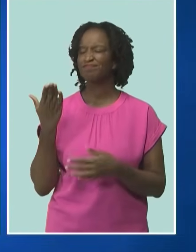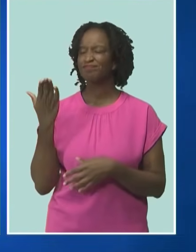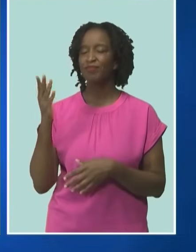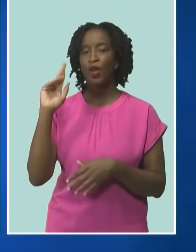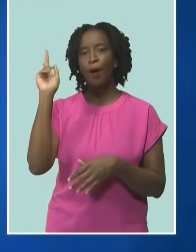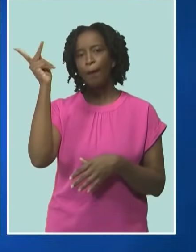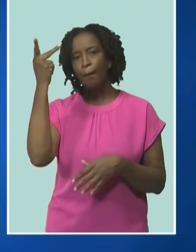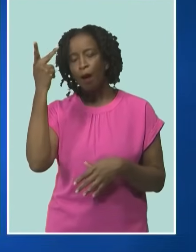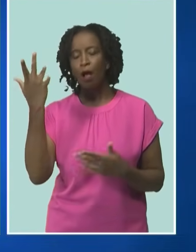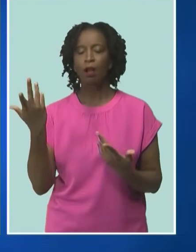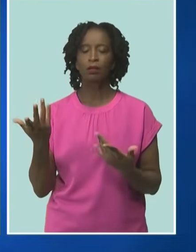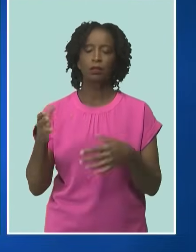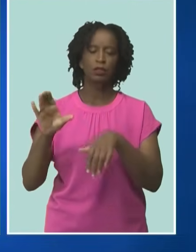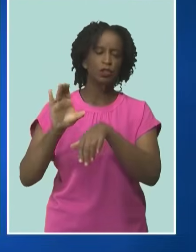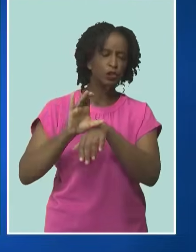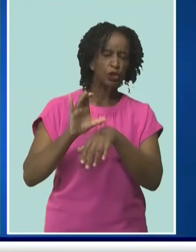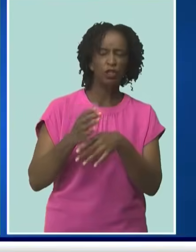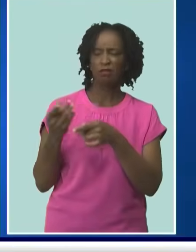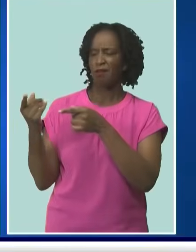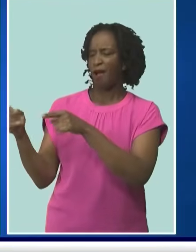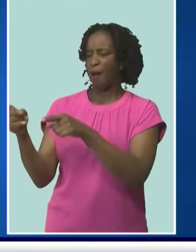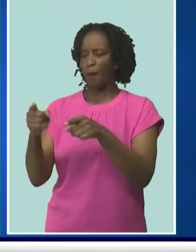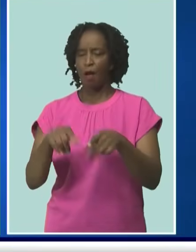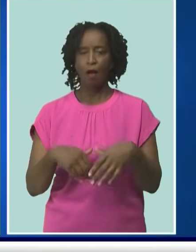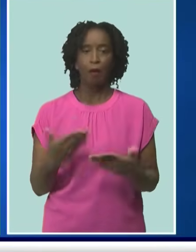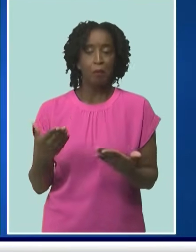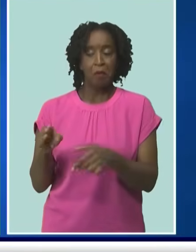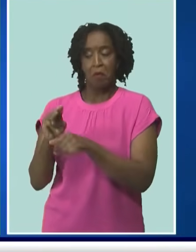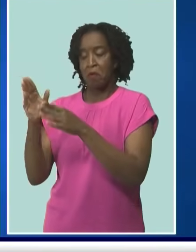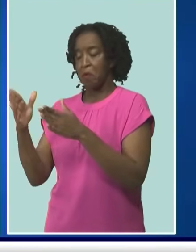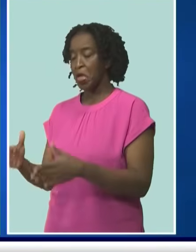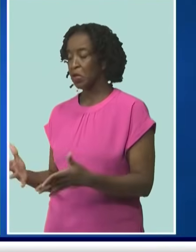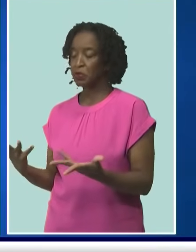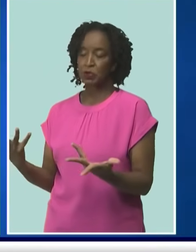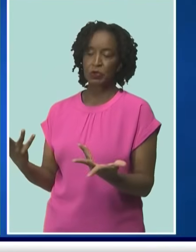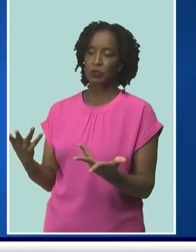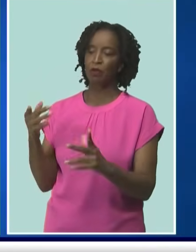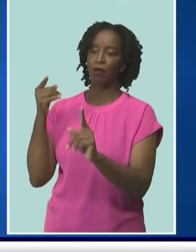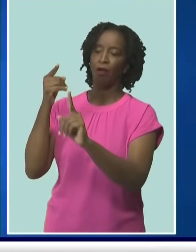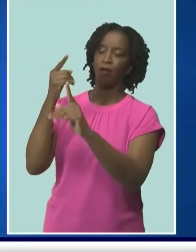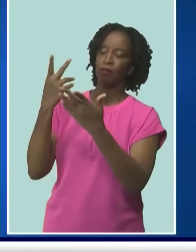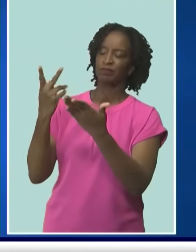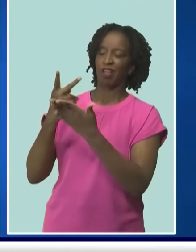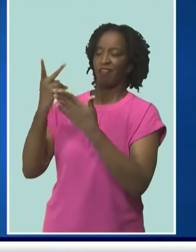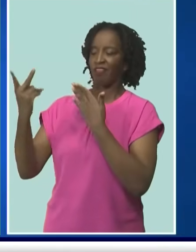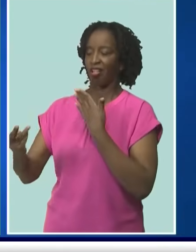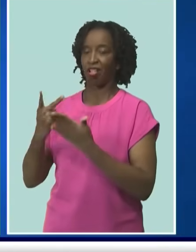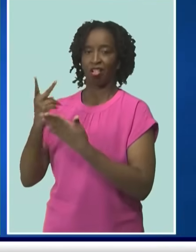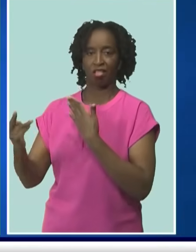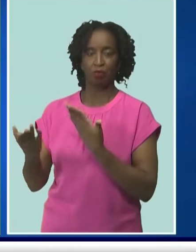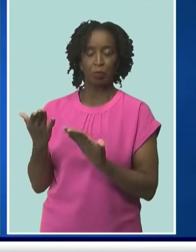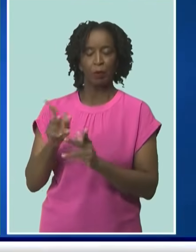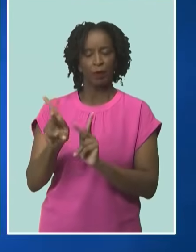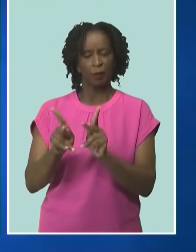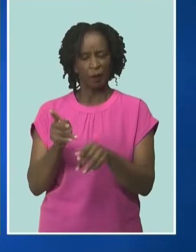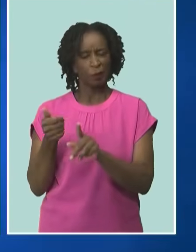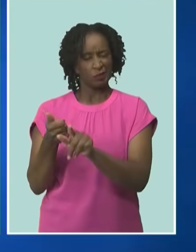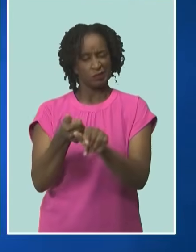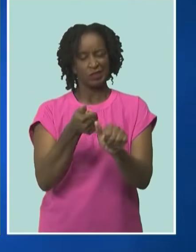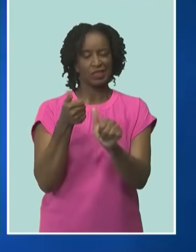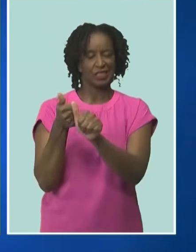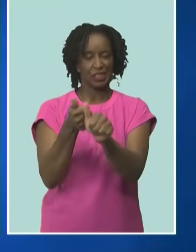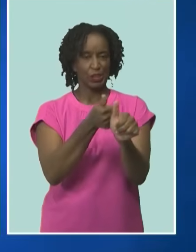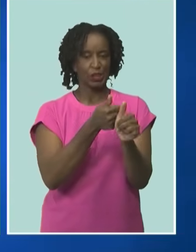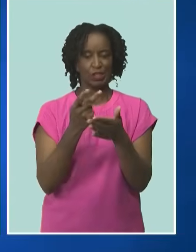is happening in our churches, right? Ministers may be failing. Ministers may be failing. People on the streets may be failing. But this is